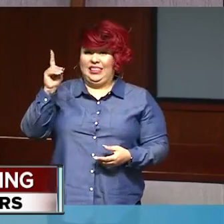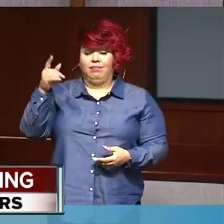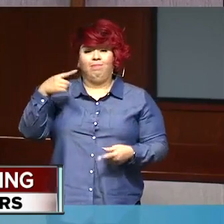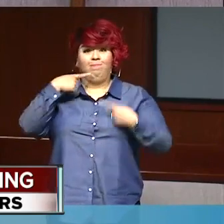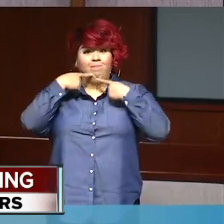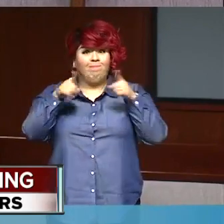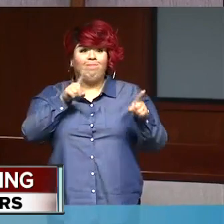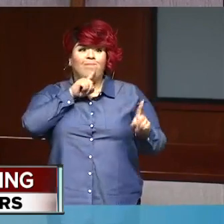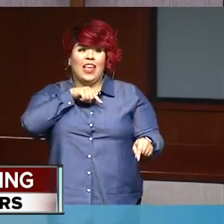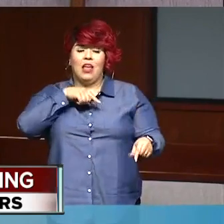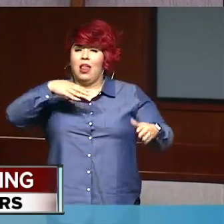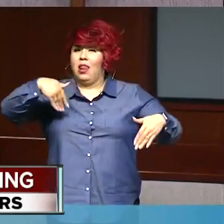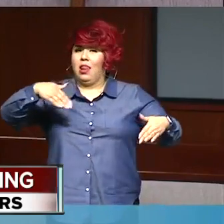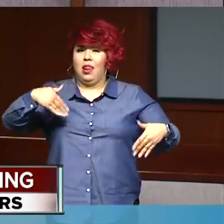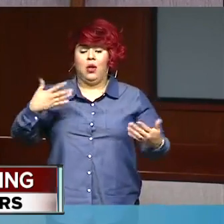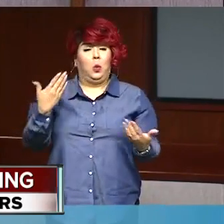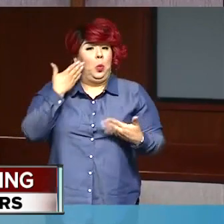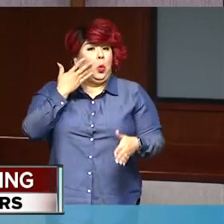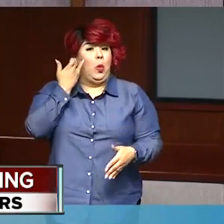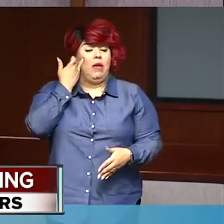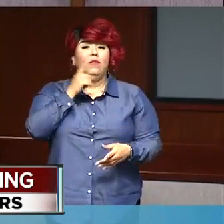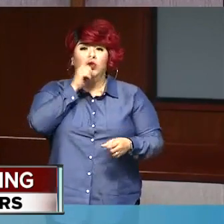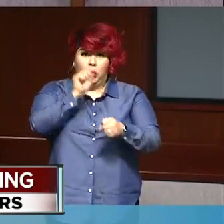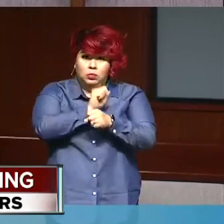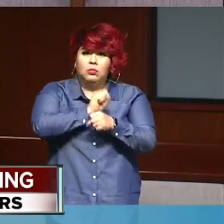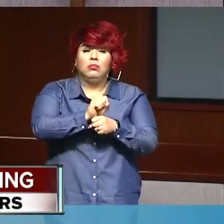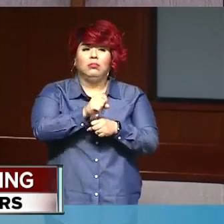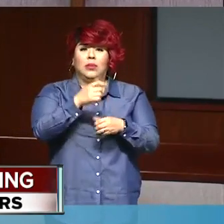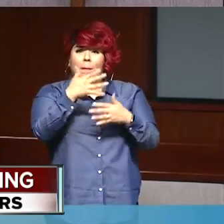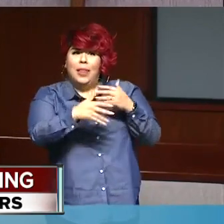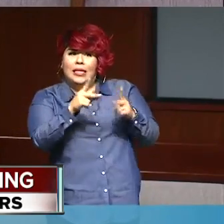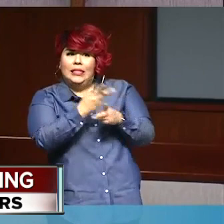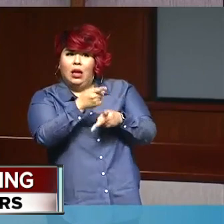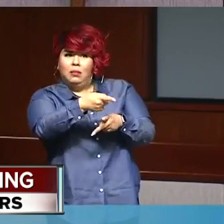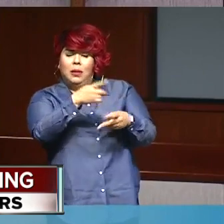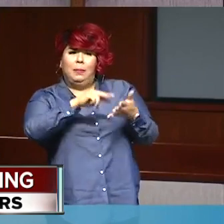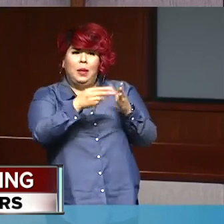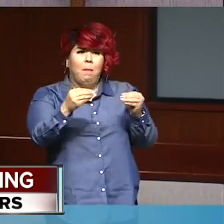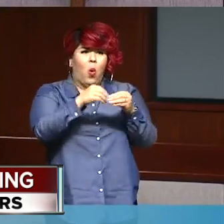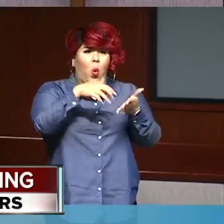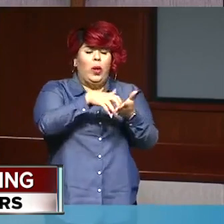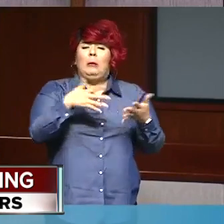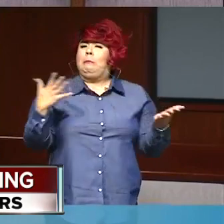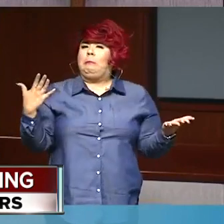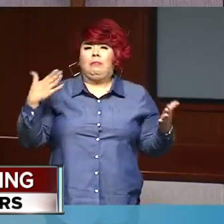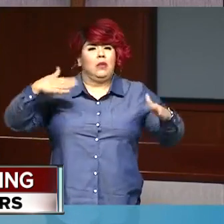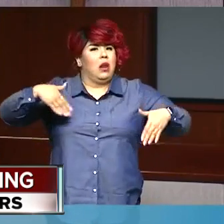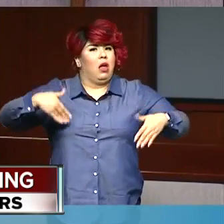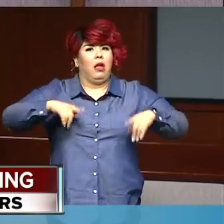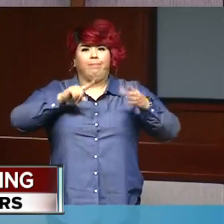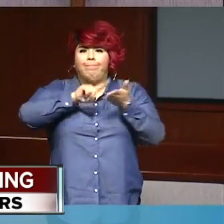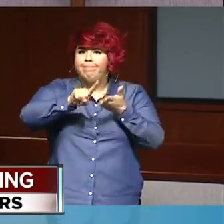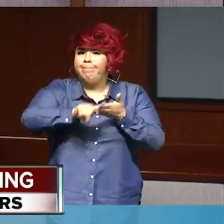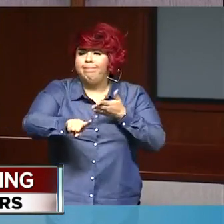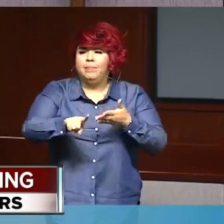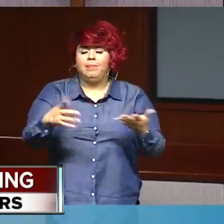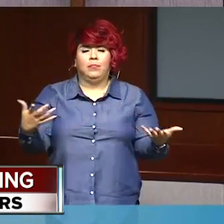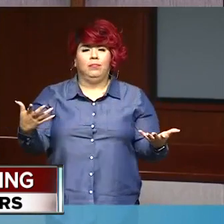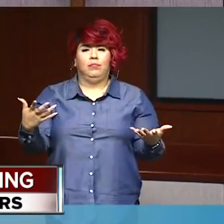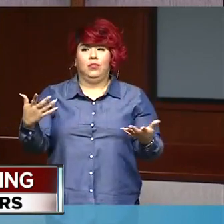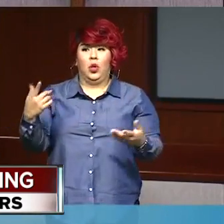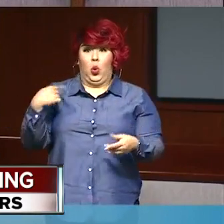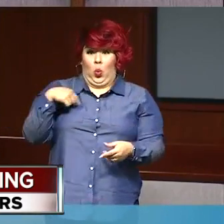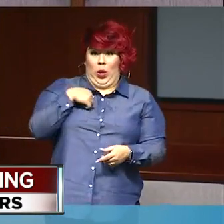point that there is a higher risk in those groups. It's something that is still currently being evaluated. It is not something that is collected through public